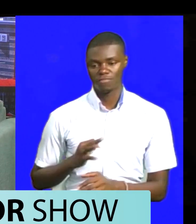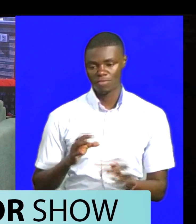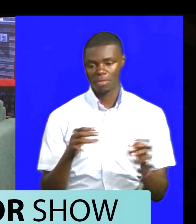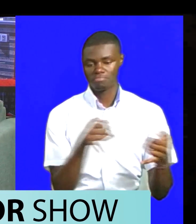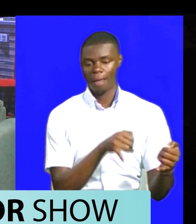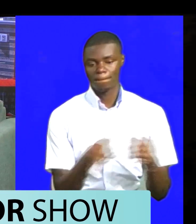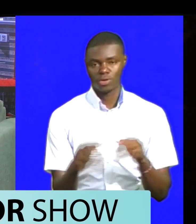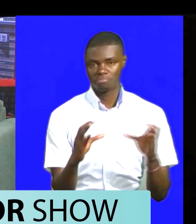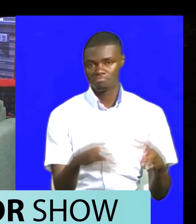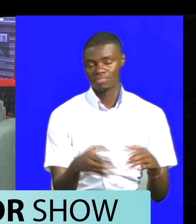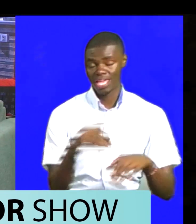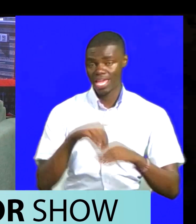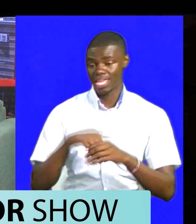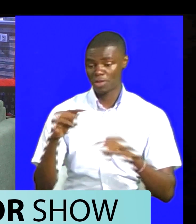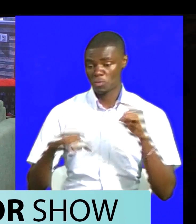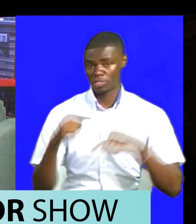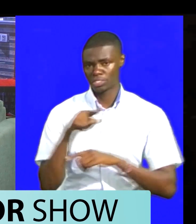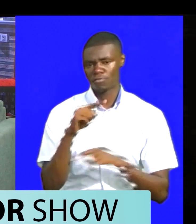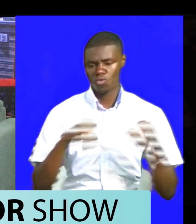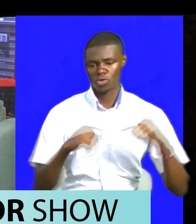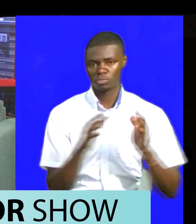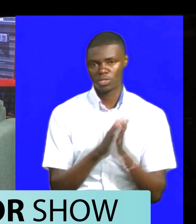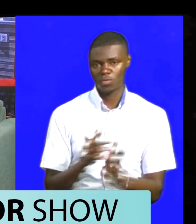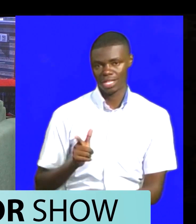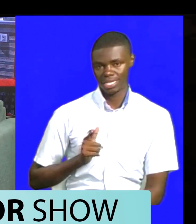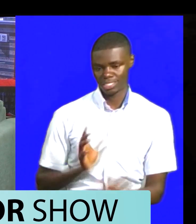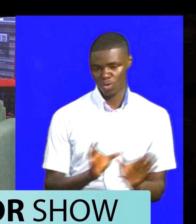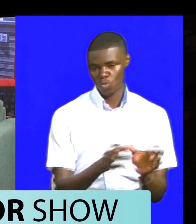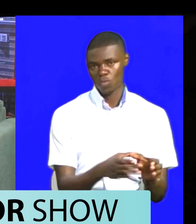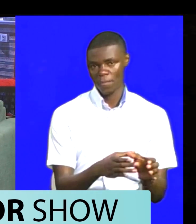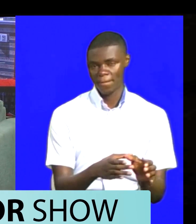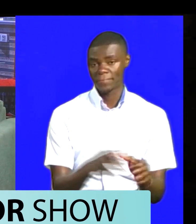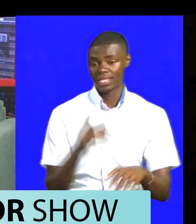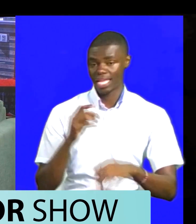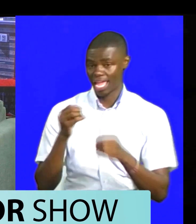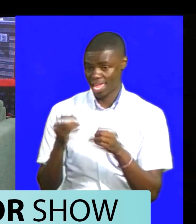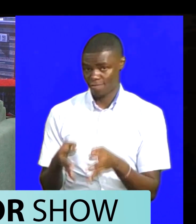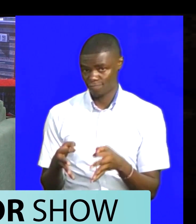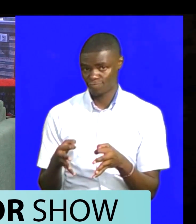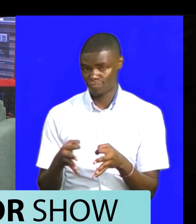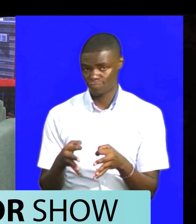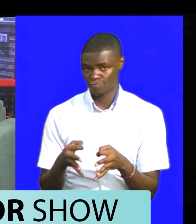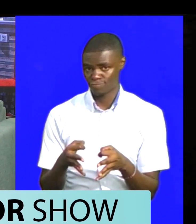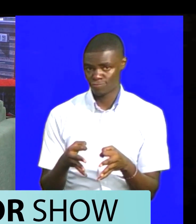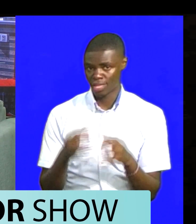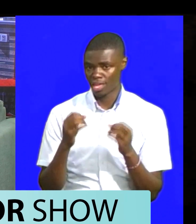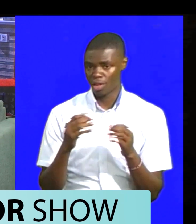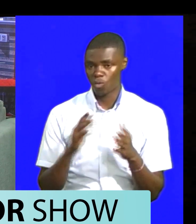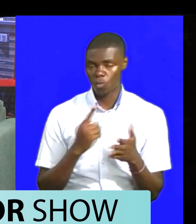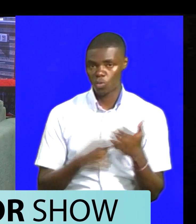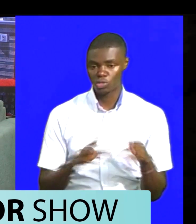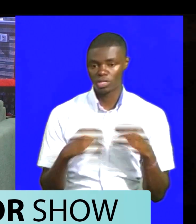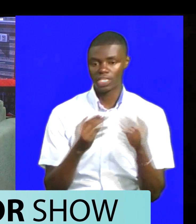course, when it comes to competition, you're competing with your fellow ladies. And when it comes to what you're giving back